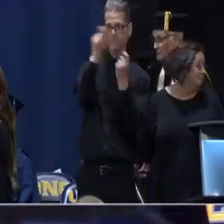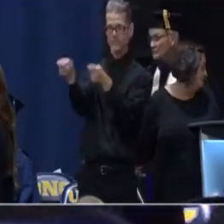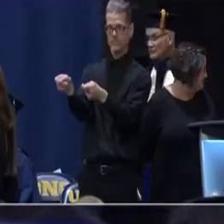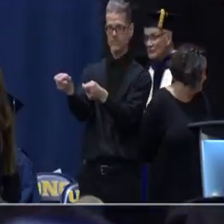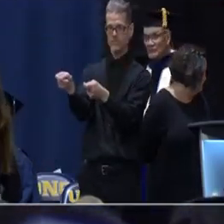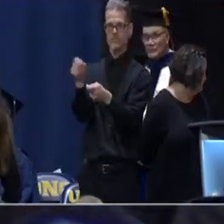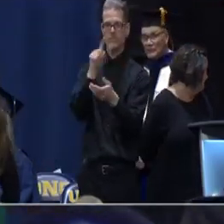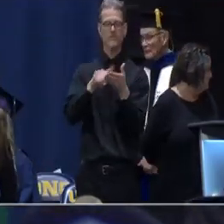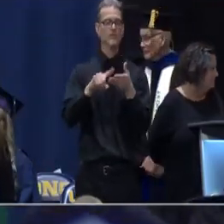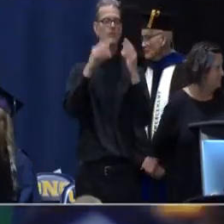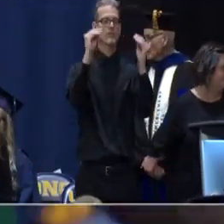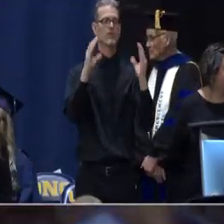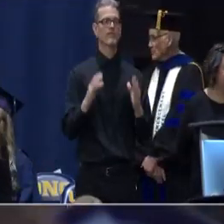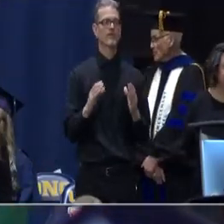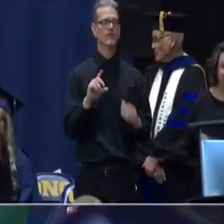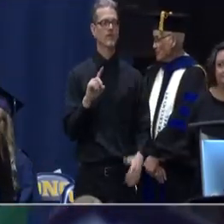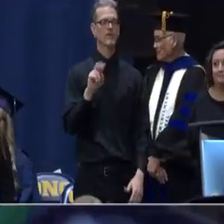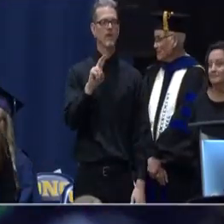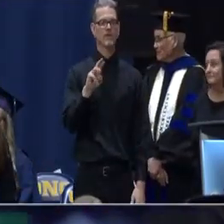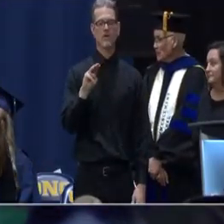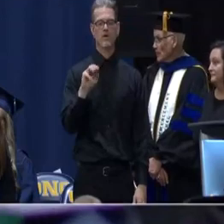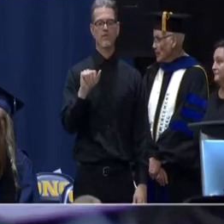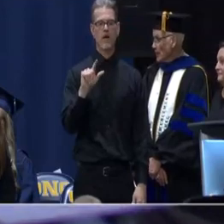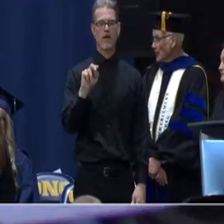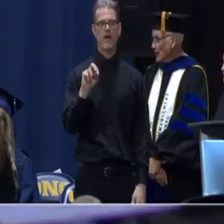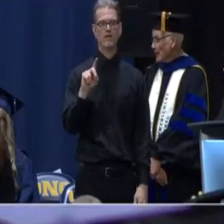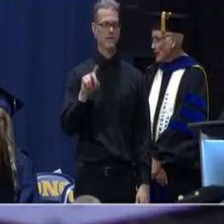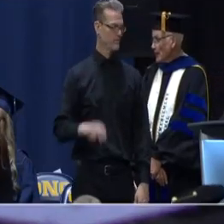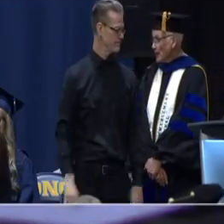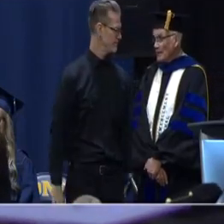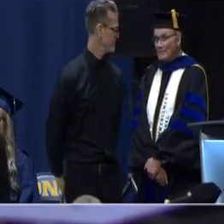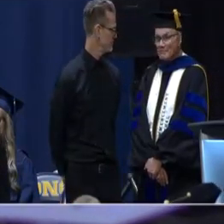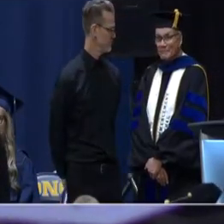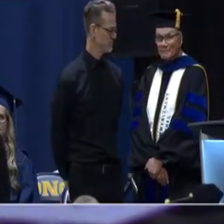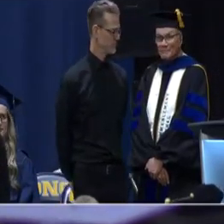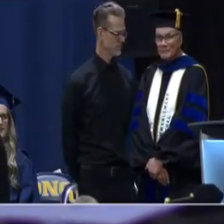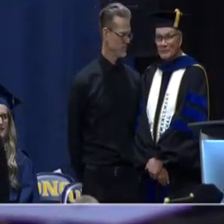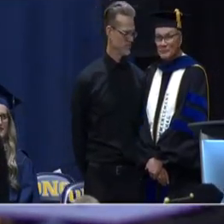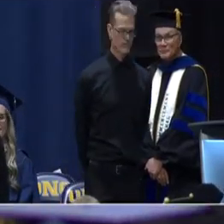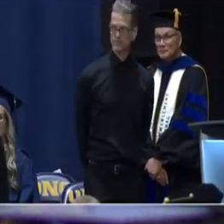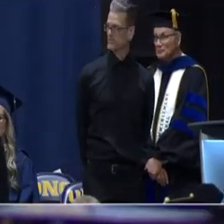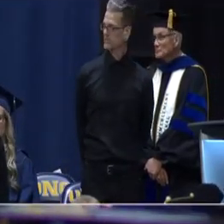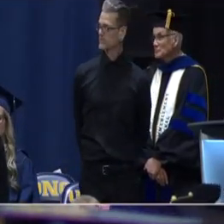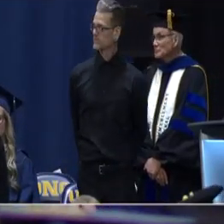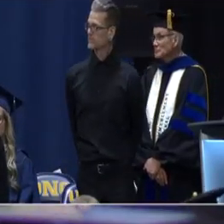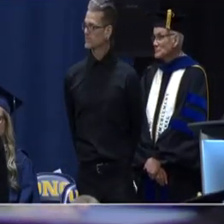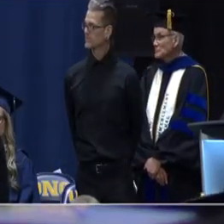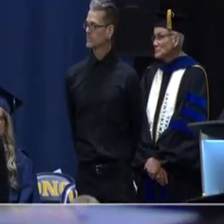research professor Dr. Lalonde.